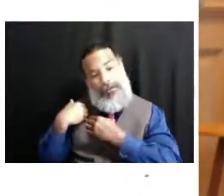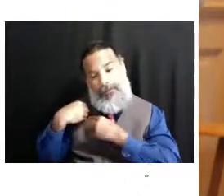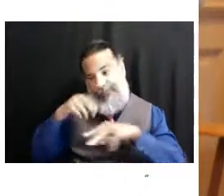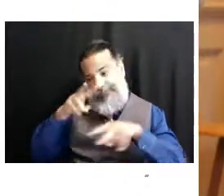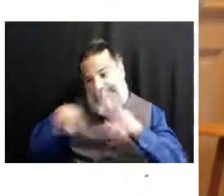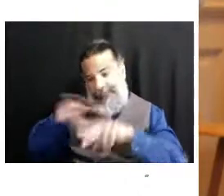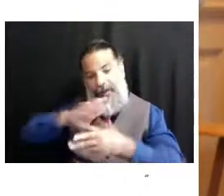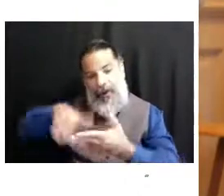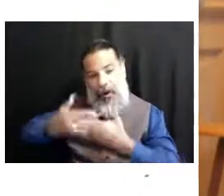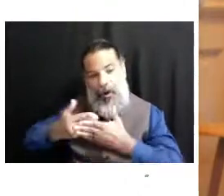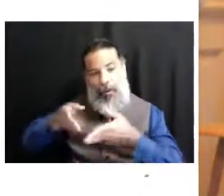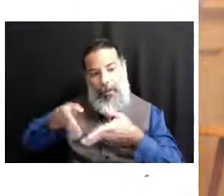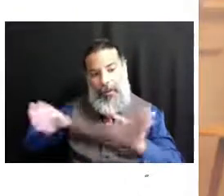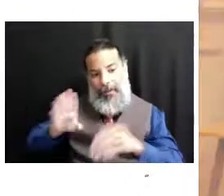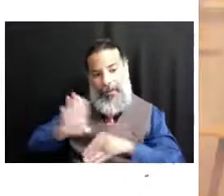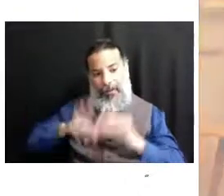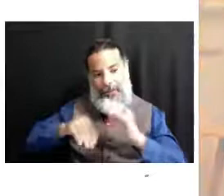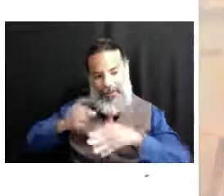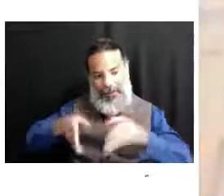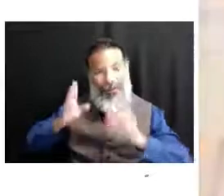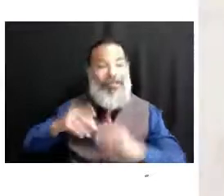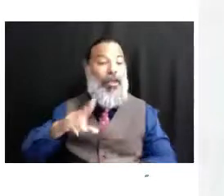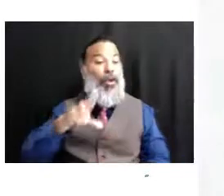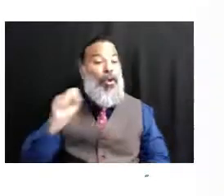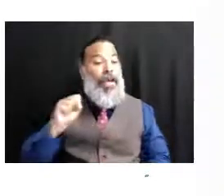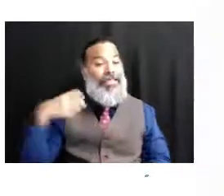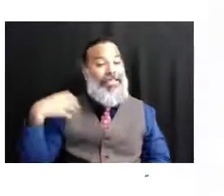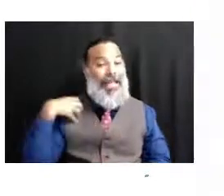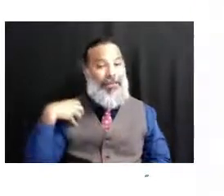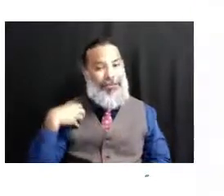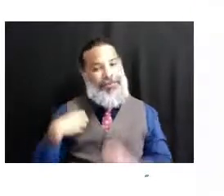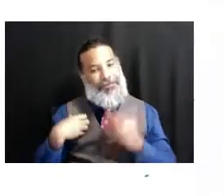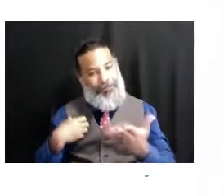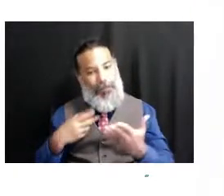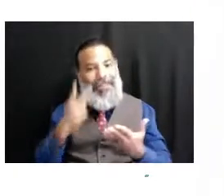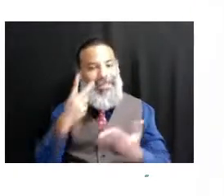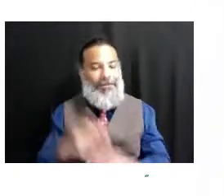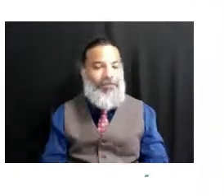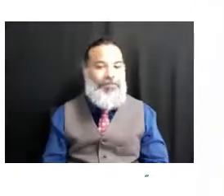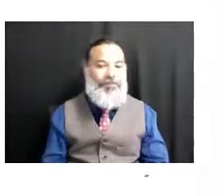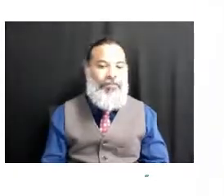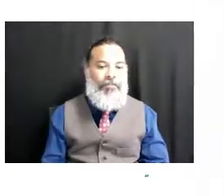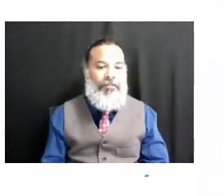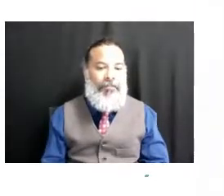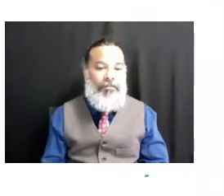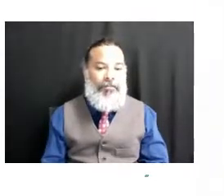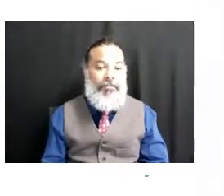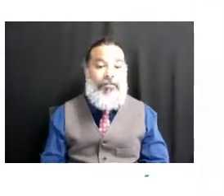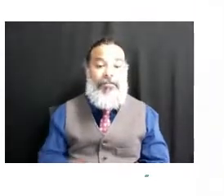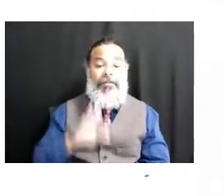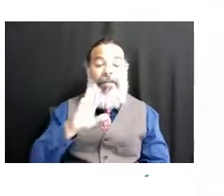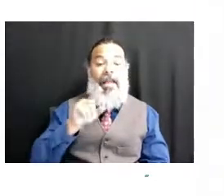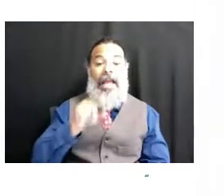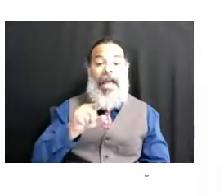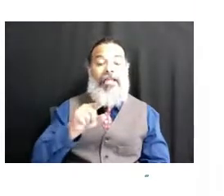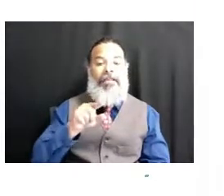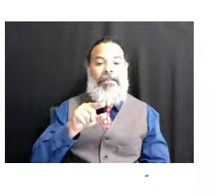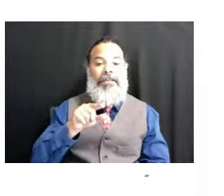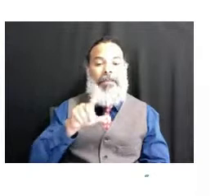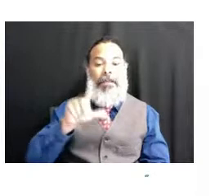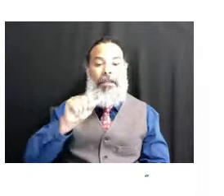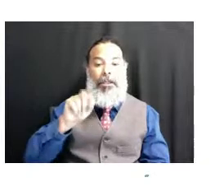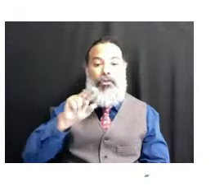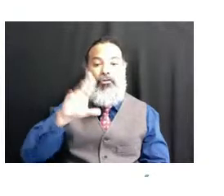the U.S. Capitol. And if we could see, there it is in the way that